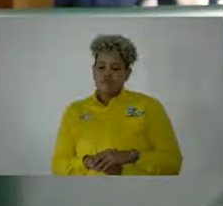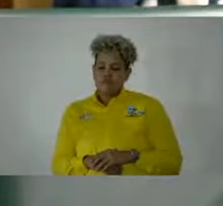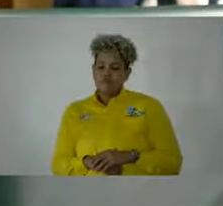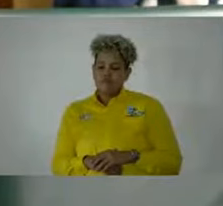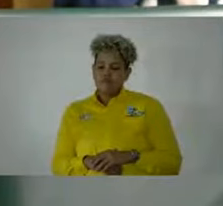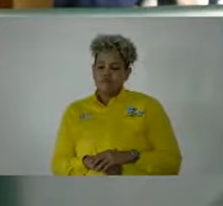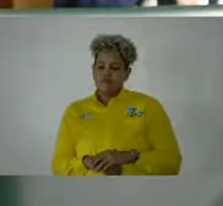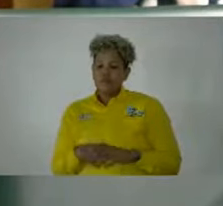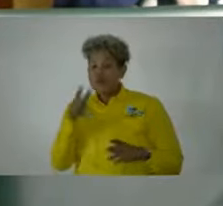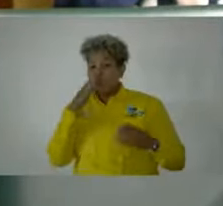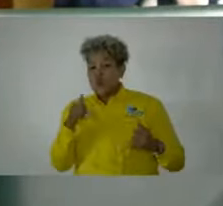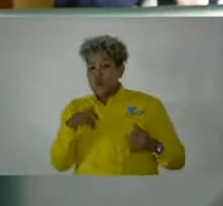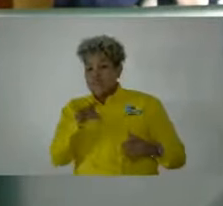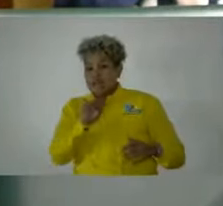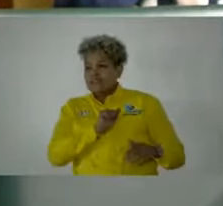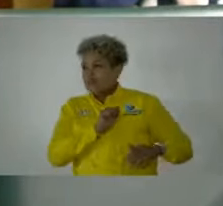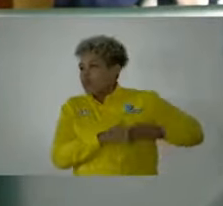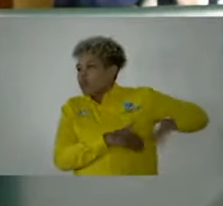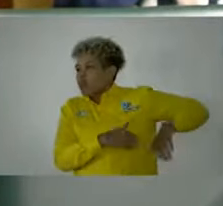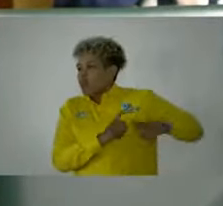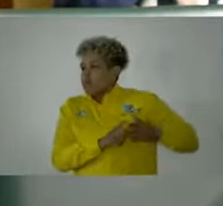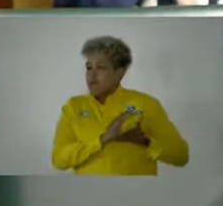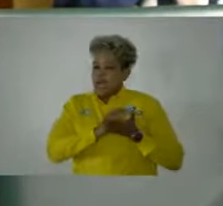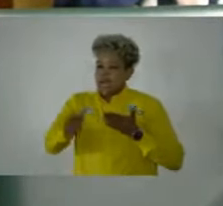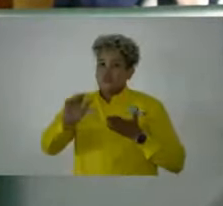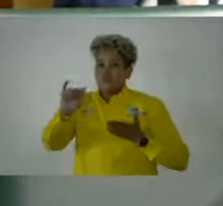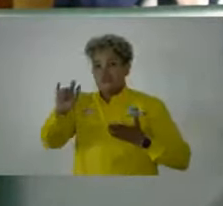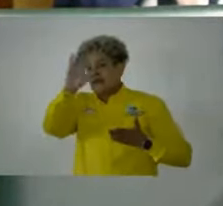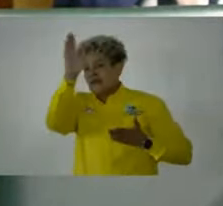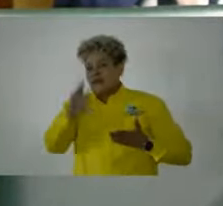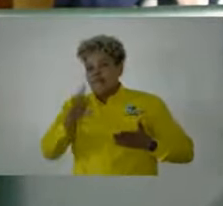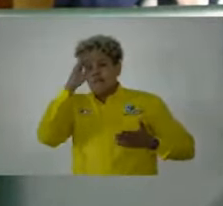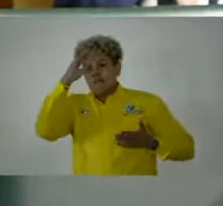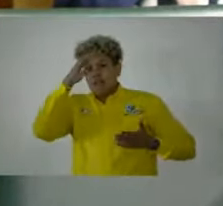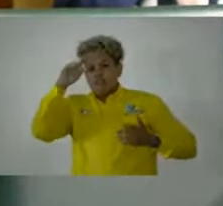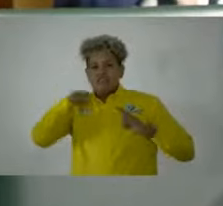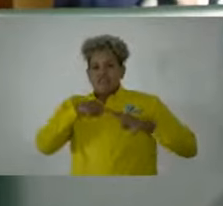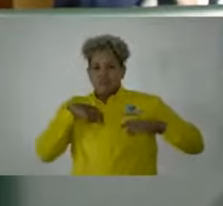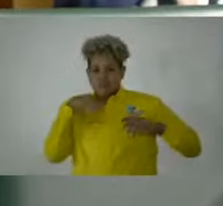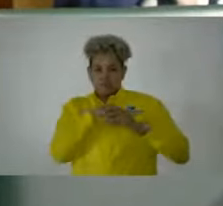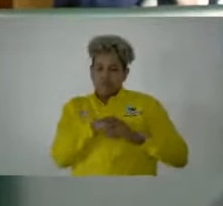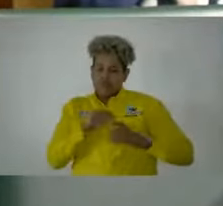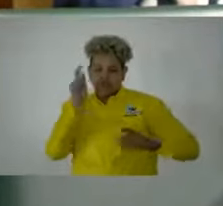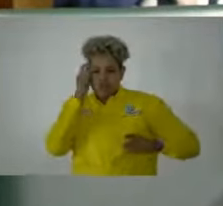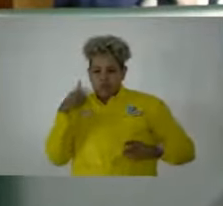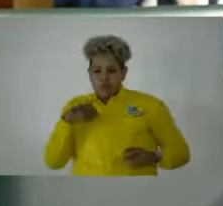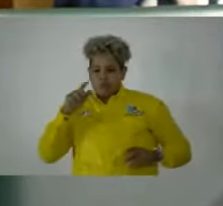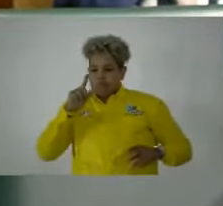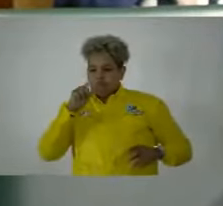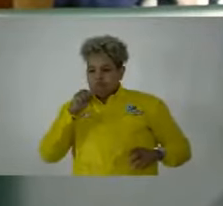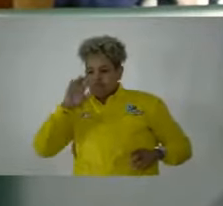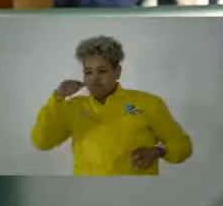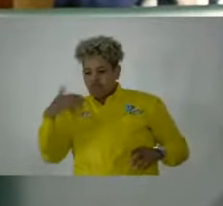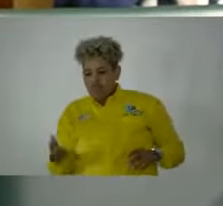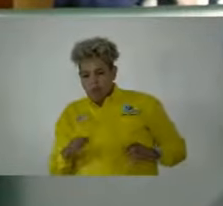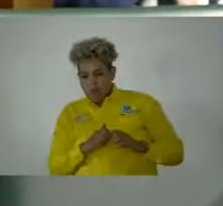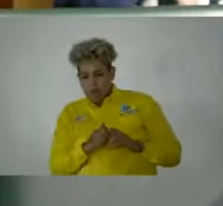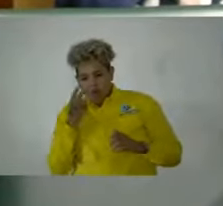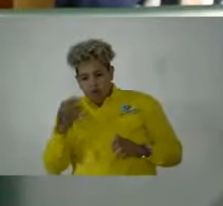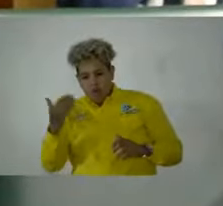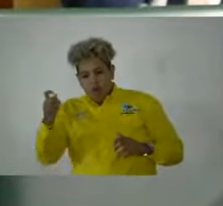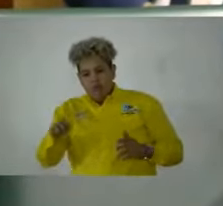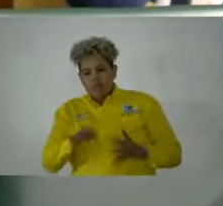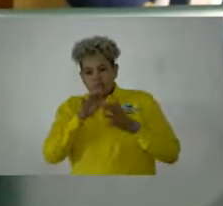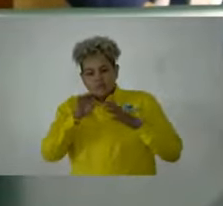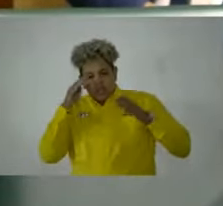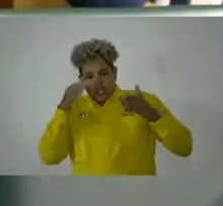Now find themselves marginalized and excluded. That was never the philosophy when we did this. And I'm very disappointed by the way it's played out. We're going to have to give it some